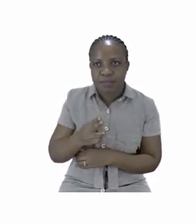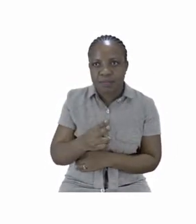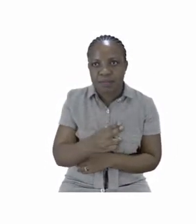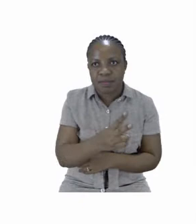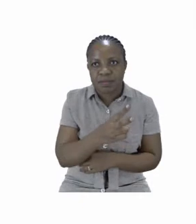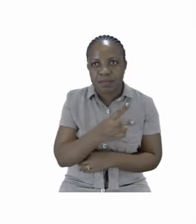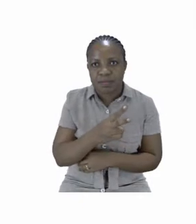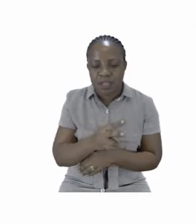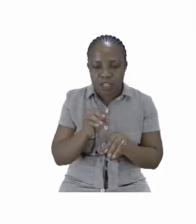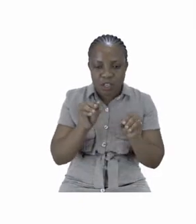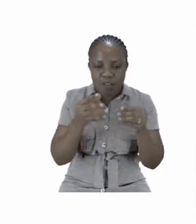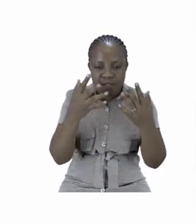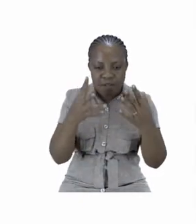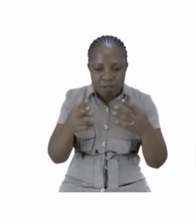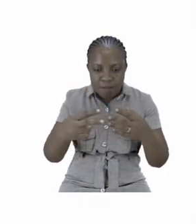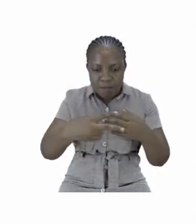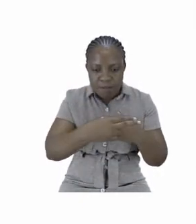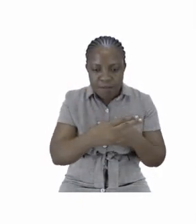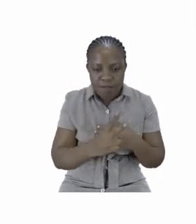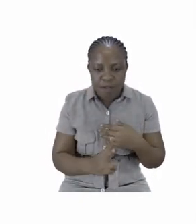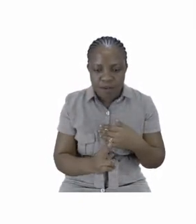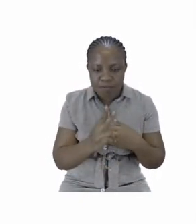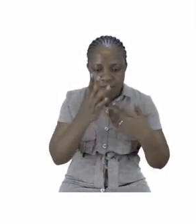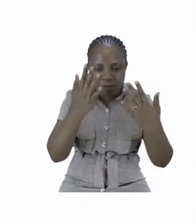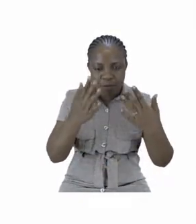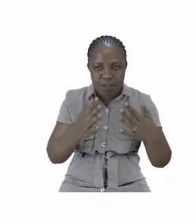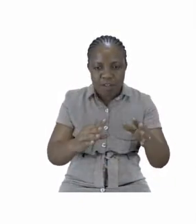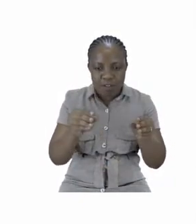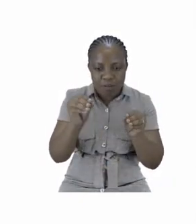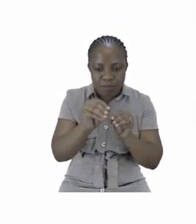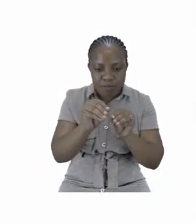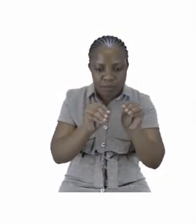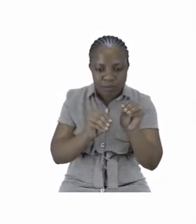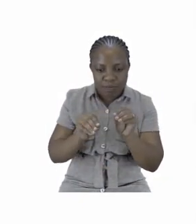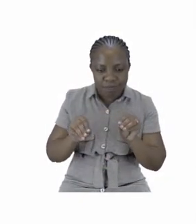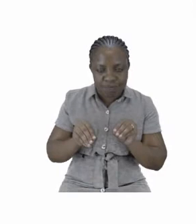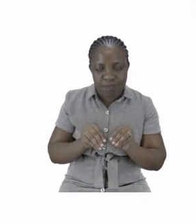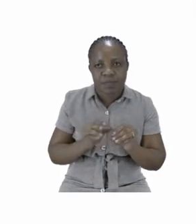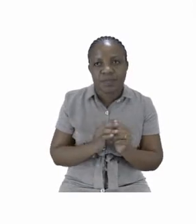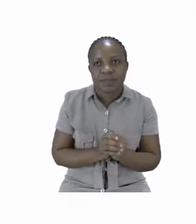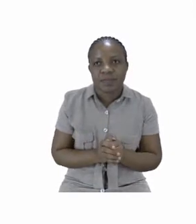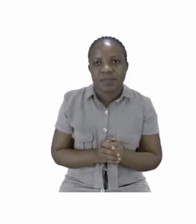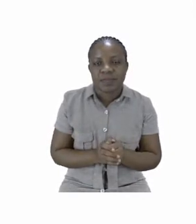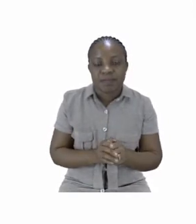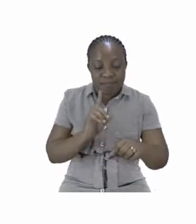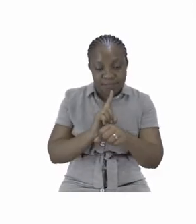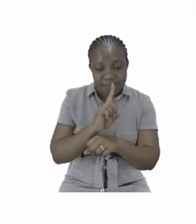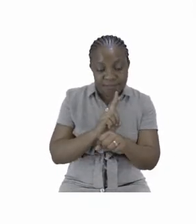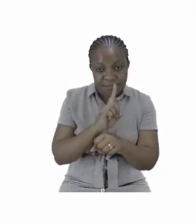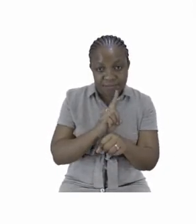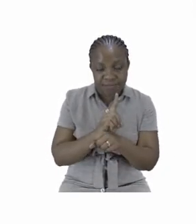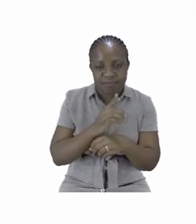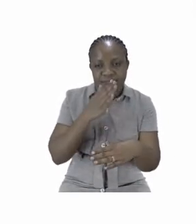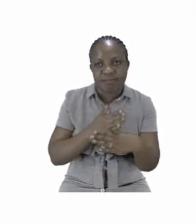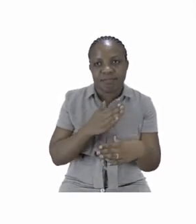parts. Wow, that seems like so much fun. So let us first do the first